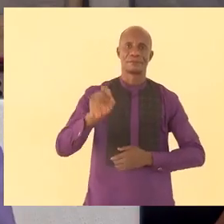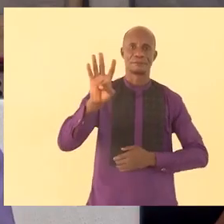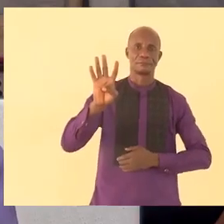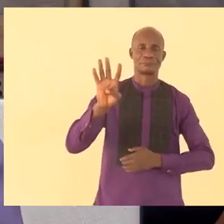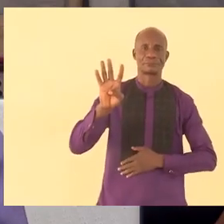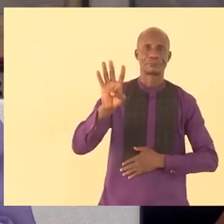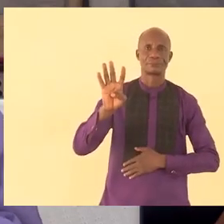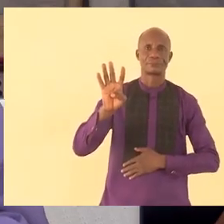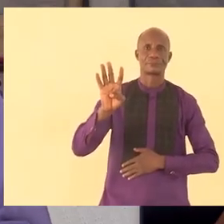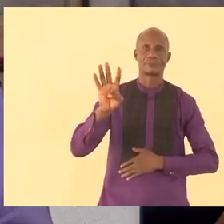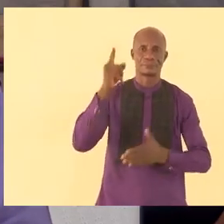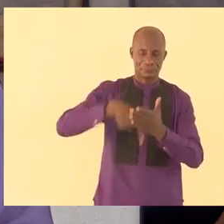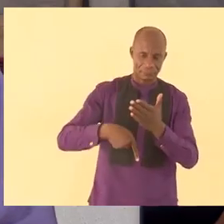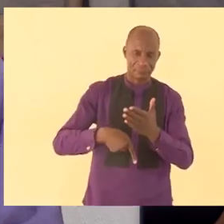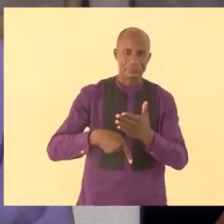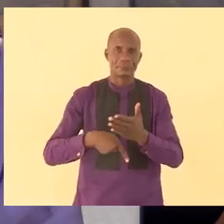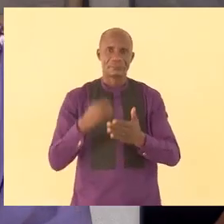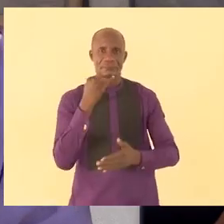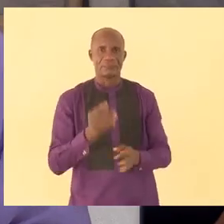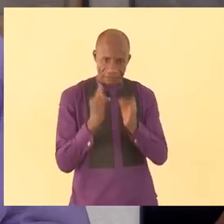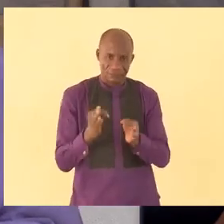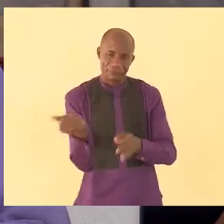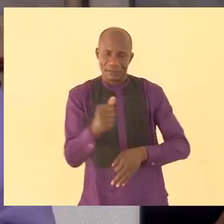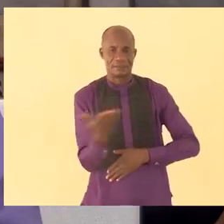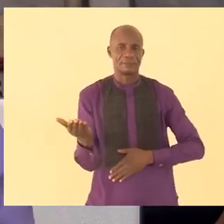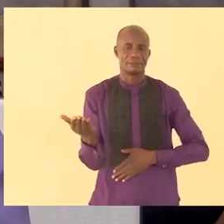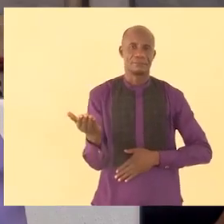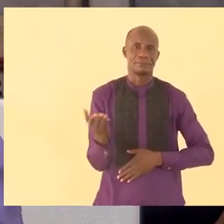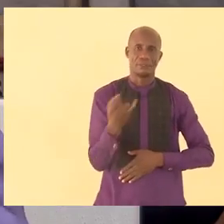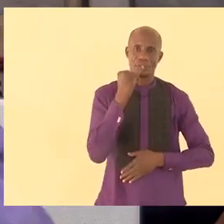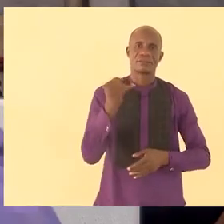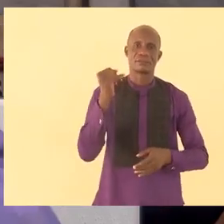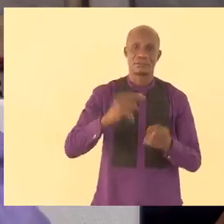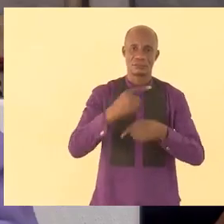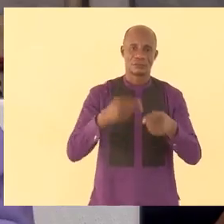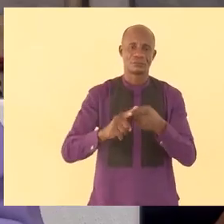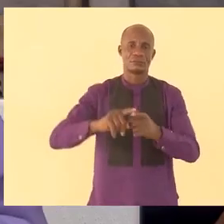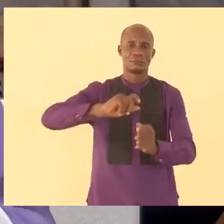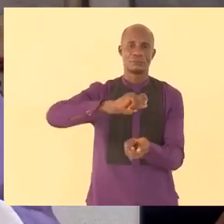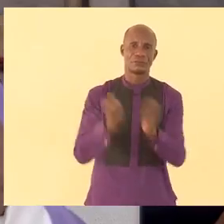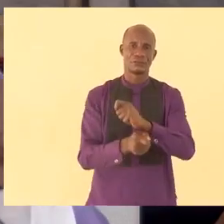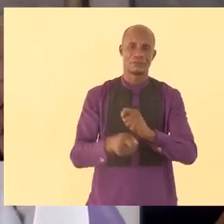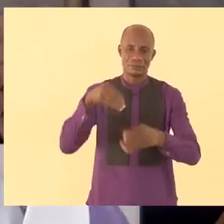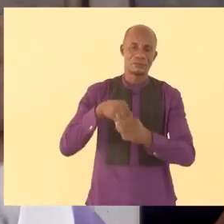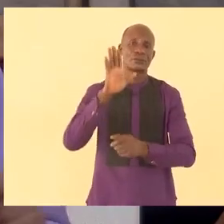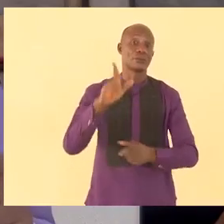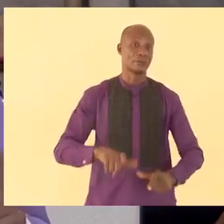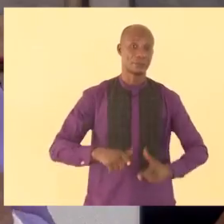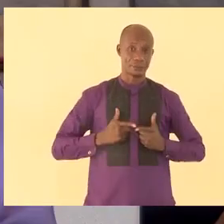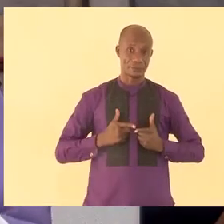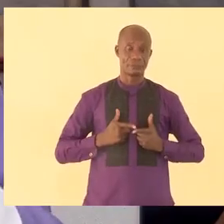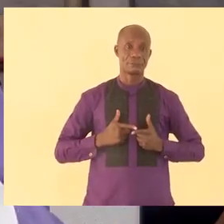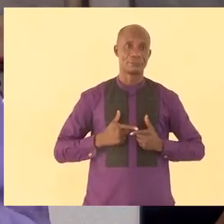Question four, what, if anything, is going to change in your